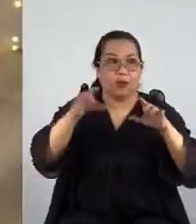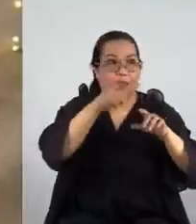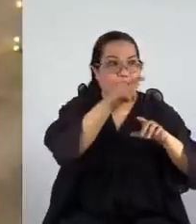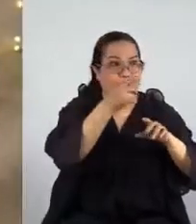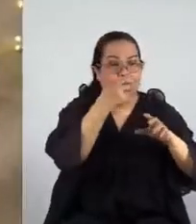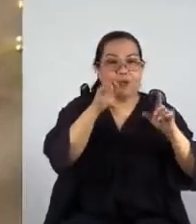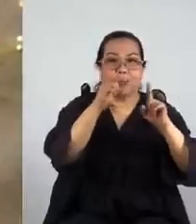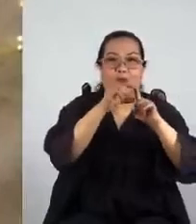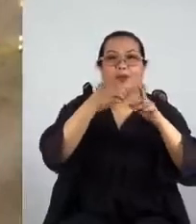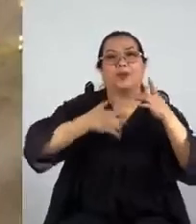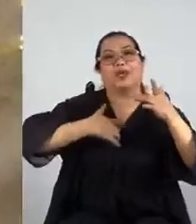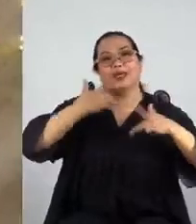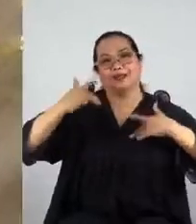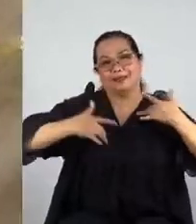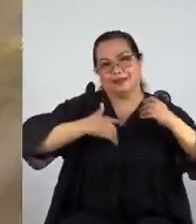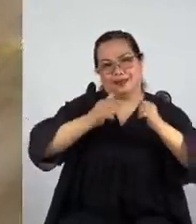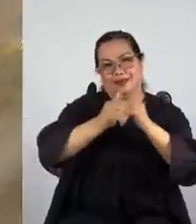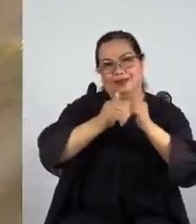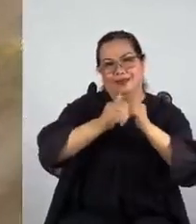enjoy Him.